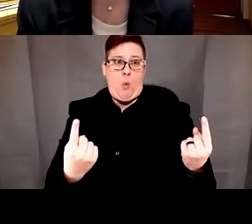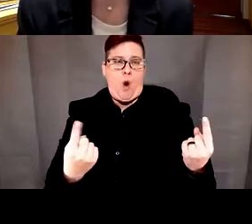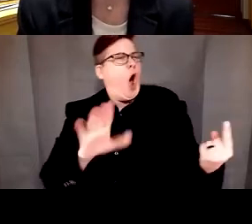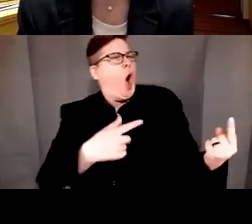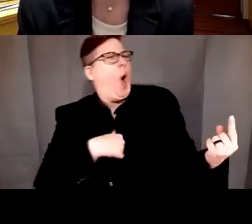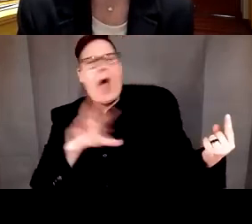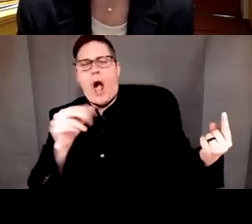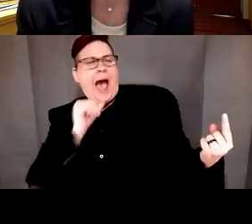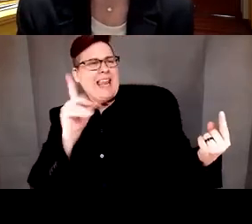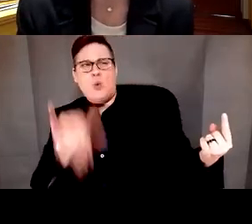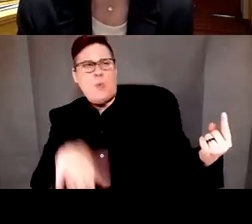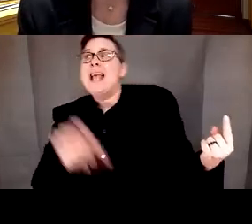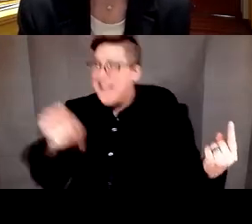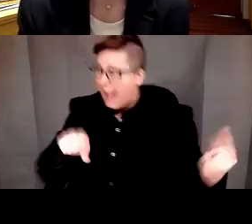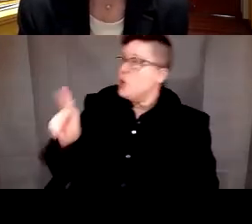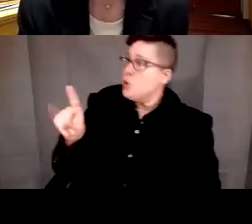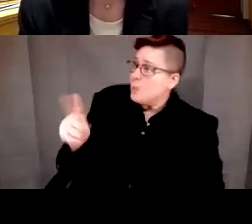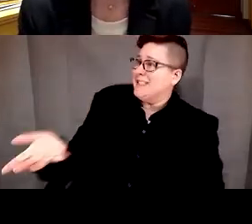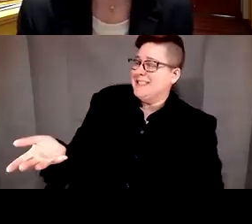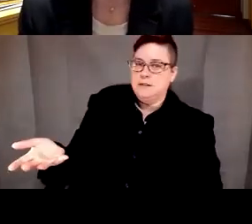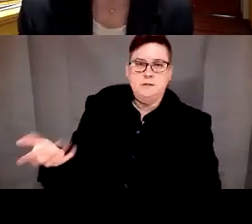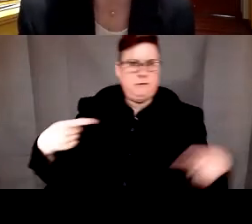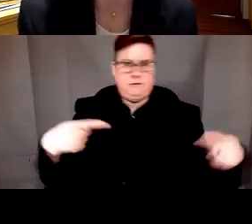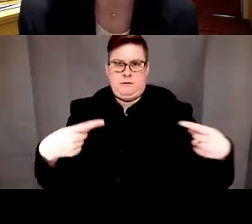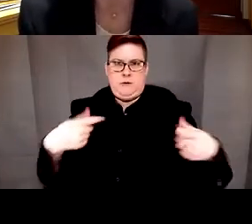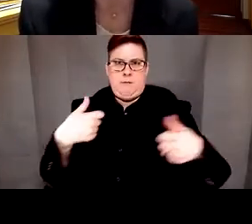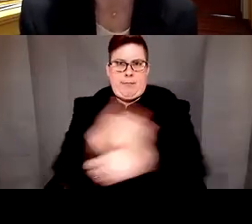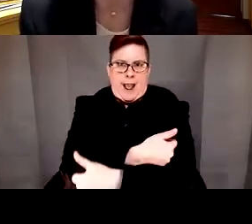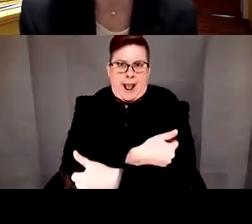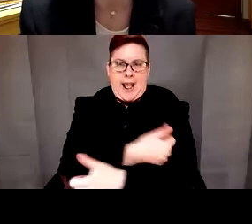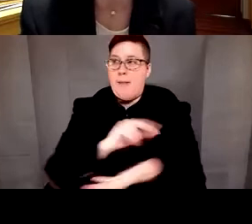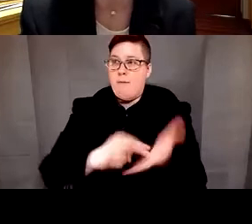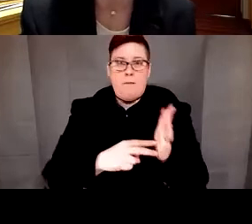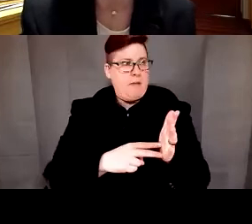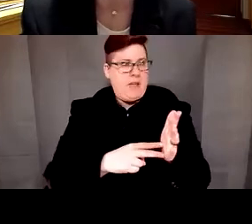And she said, absolutely, you did. So the credibility